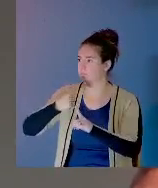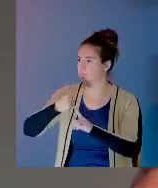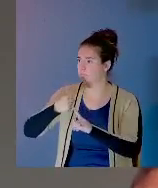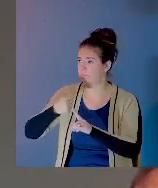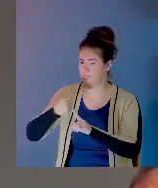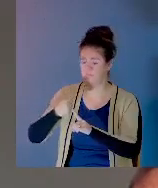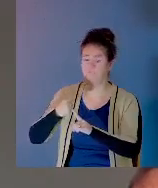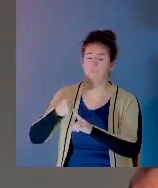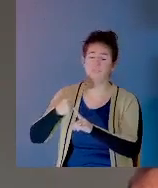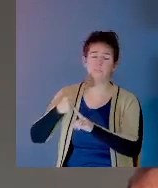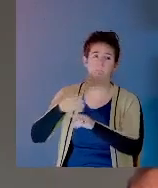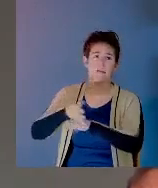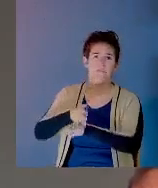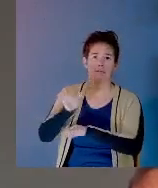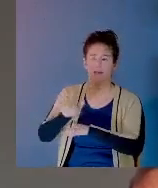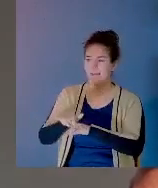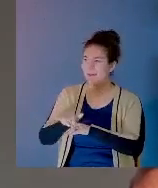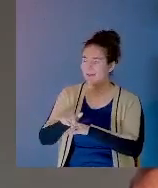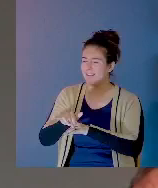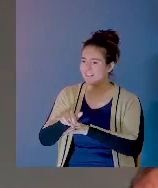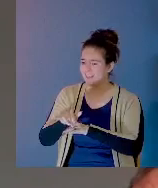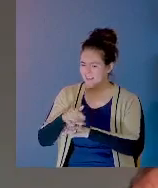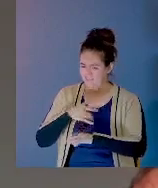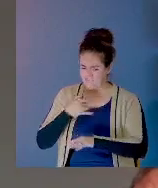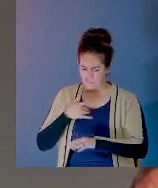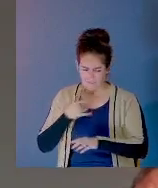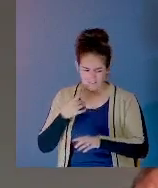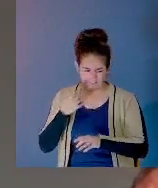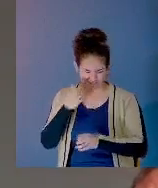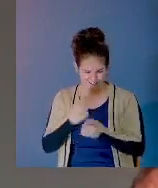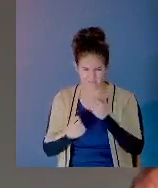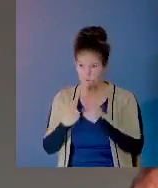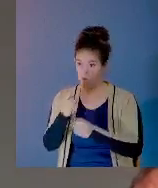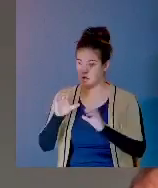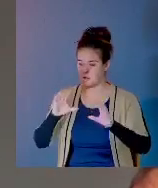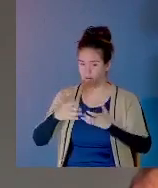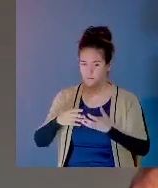after that, it's just like everybody in the group went through something, okay?